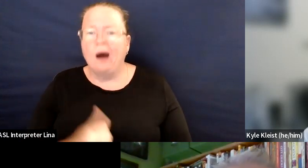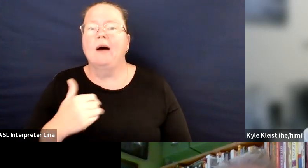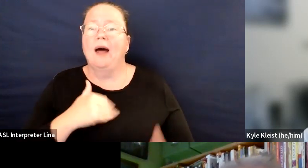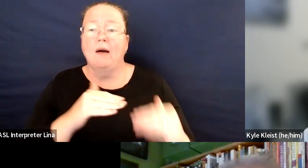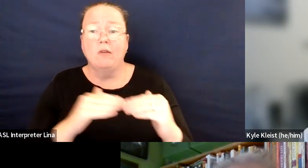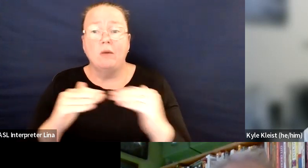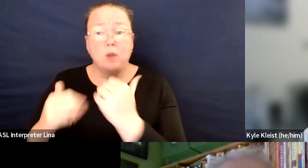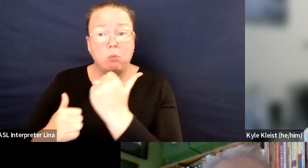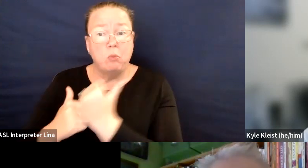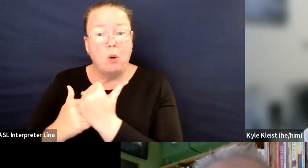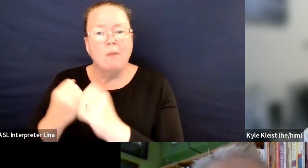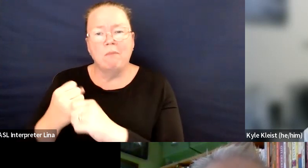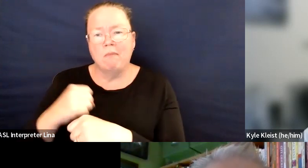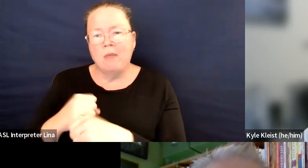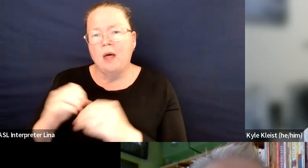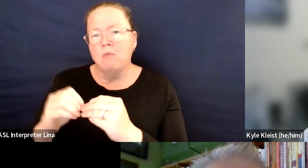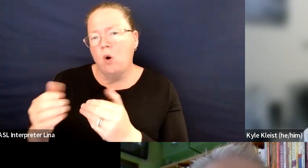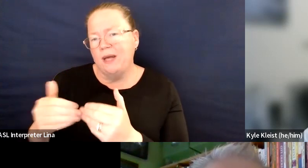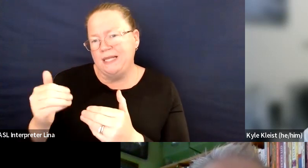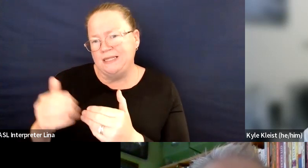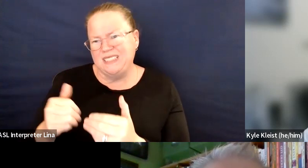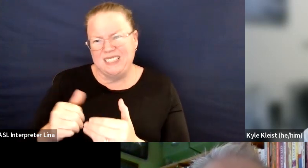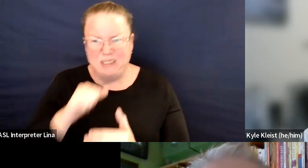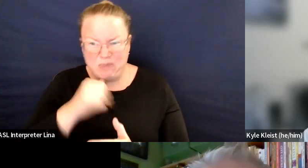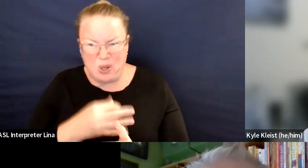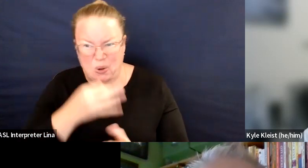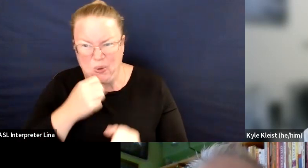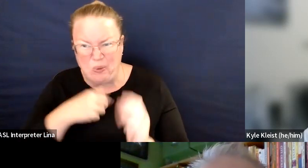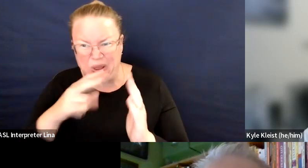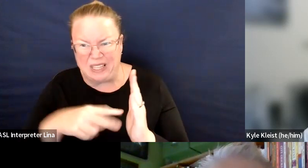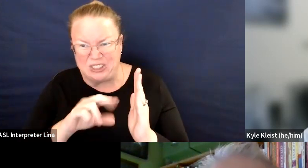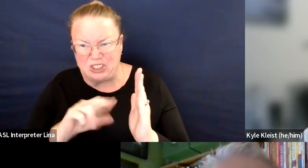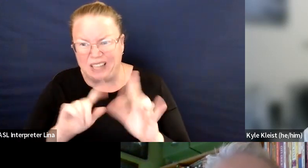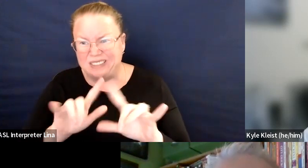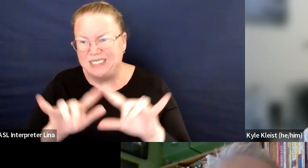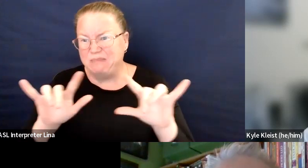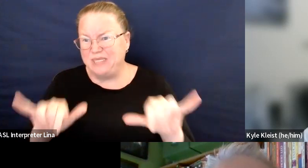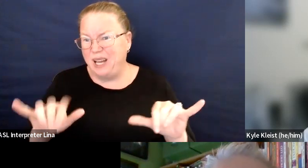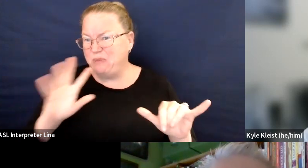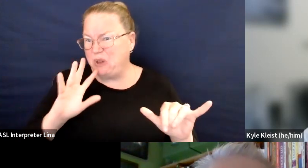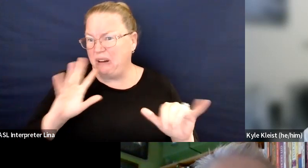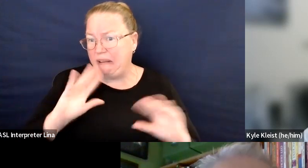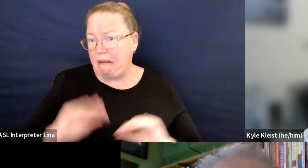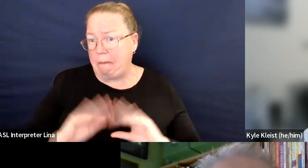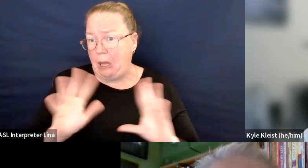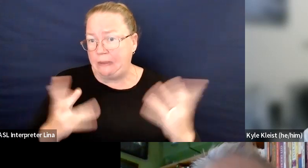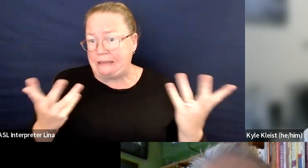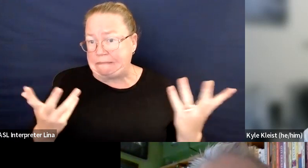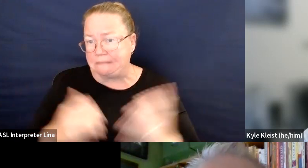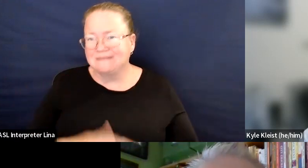it easier. I can't quite read. I'm not very good at keeping up with the chat at the same time as talking, apparently.